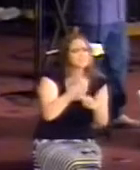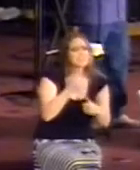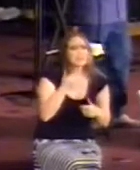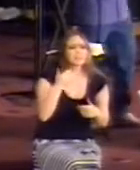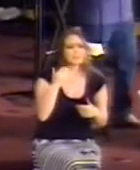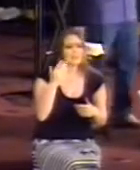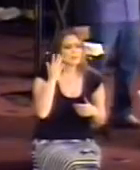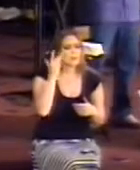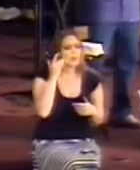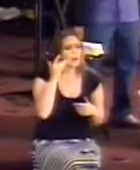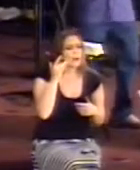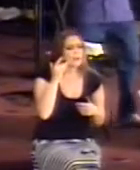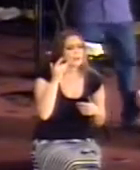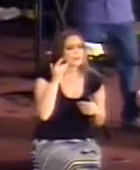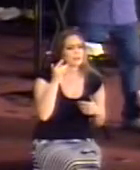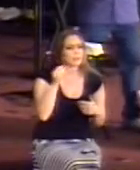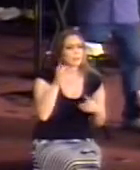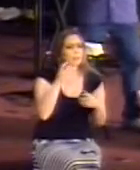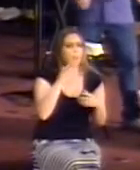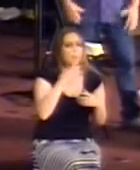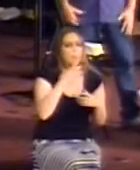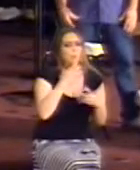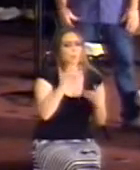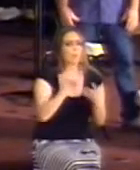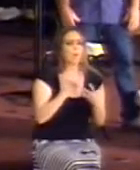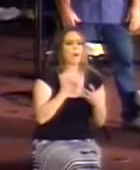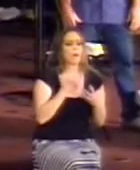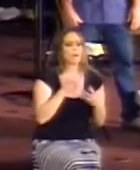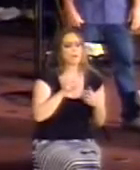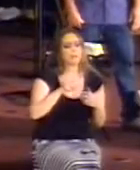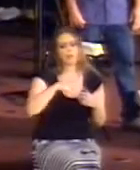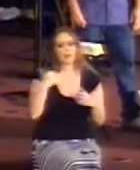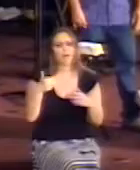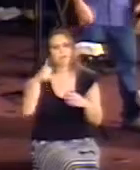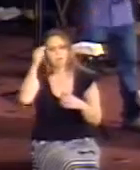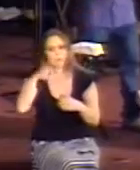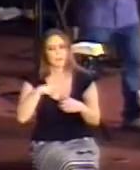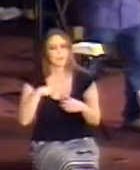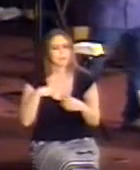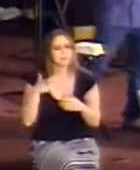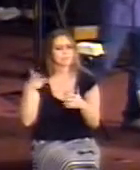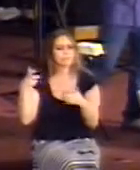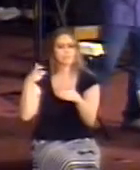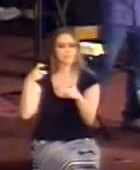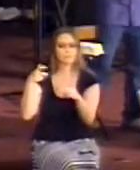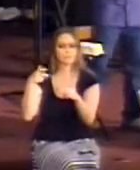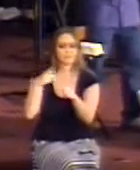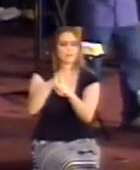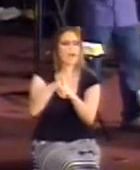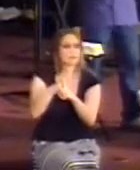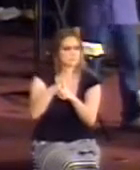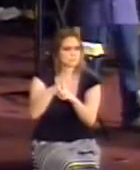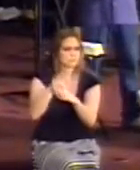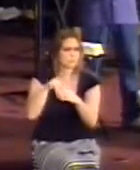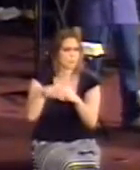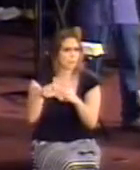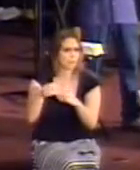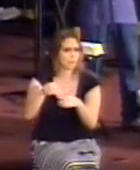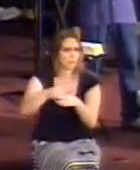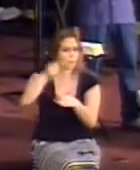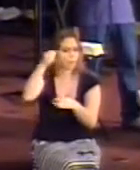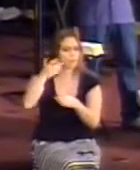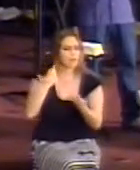much that I wish that guy would drive his car into a telephone pole? In our mind. Why do we ask with